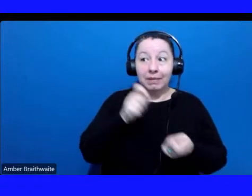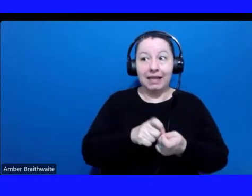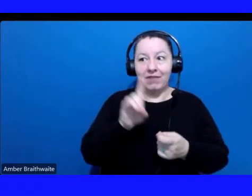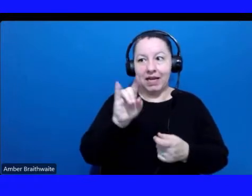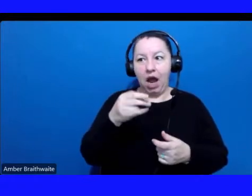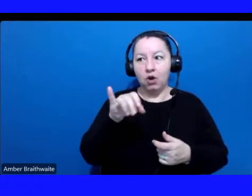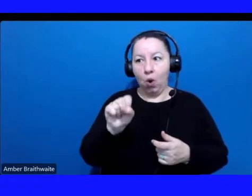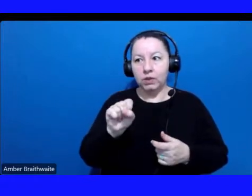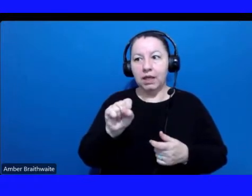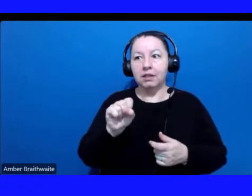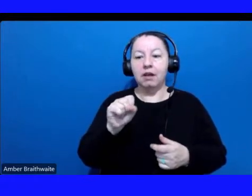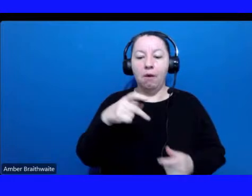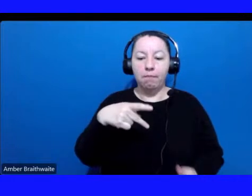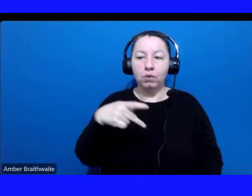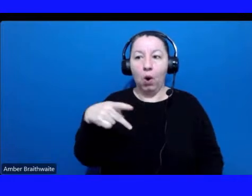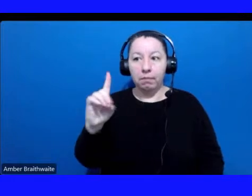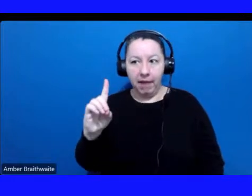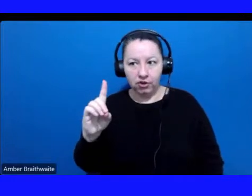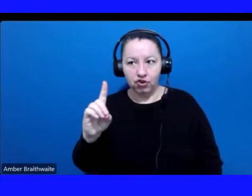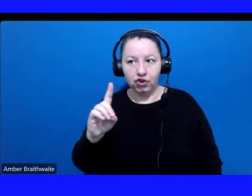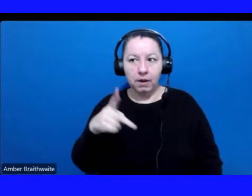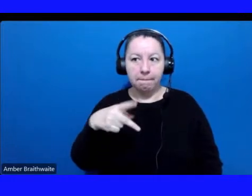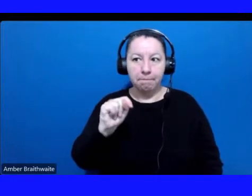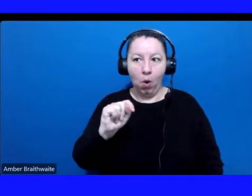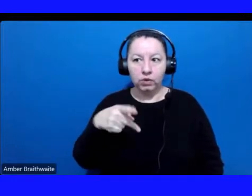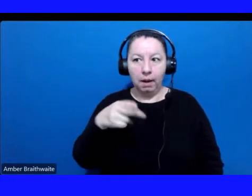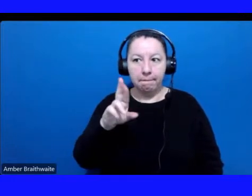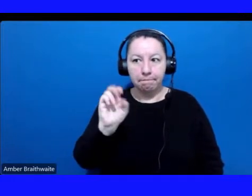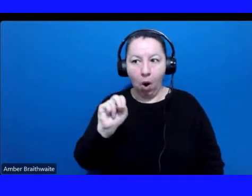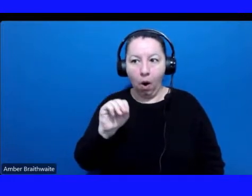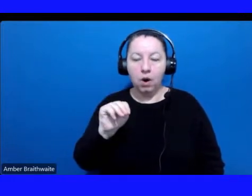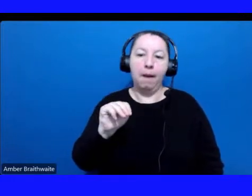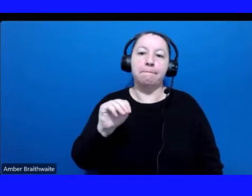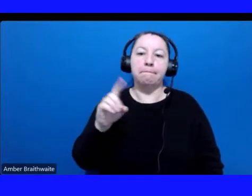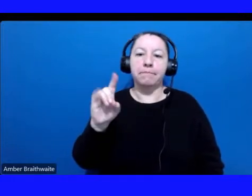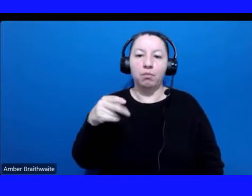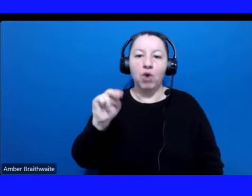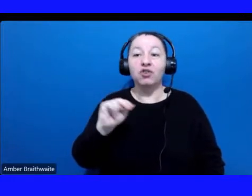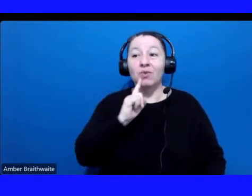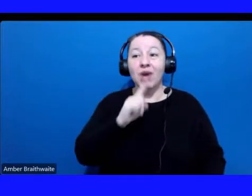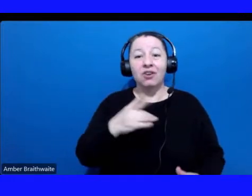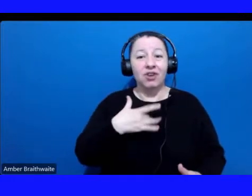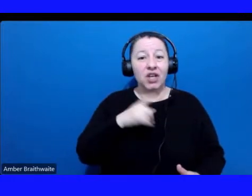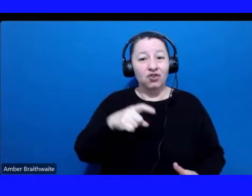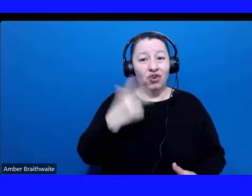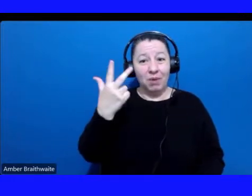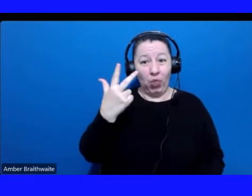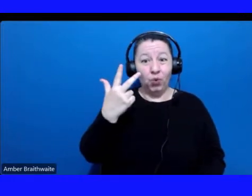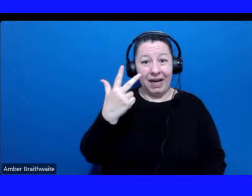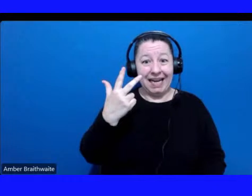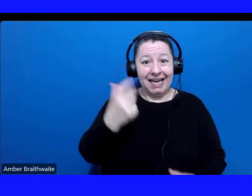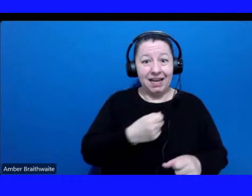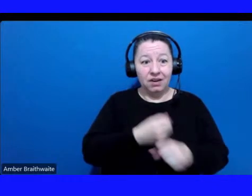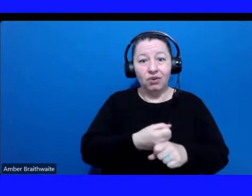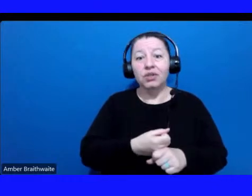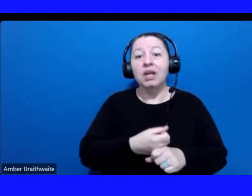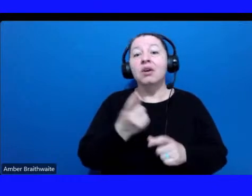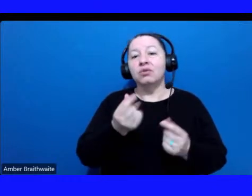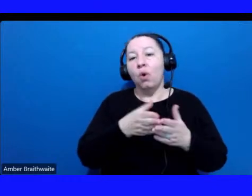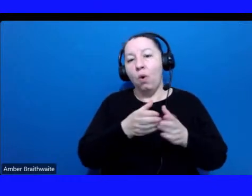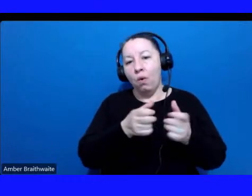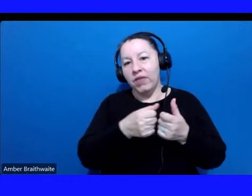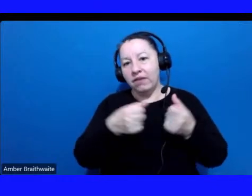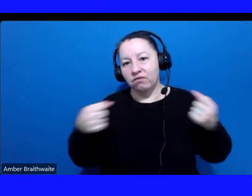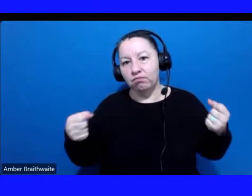that's a similar phobia that if you allow that, then everybody could bill for anything. And so the conversation keeps reverting to,